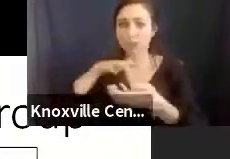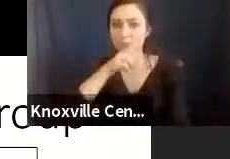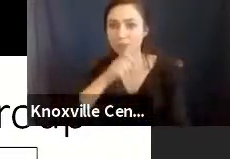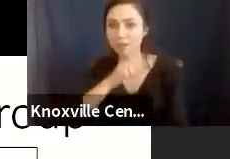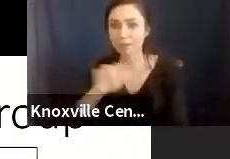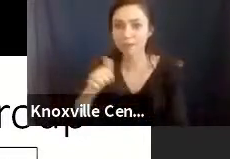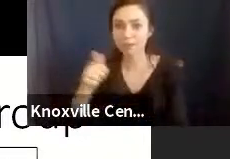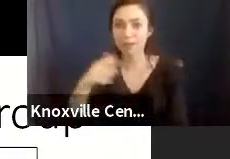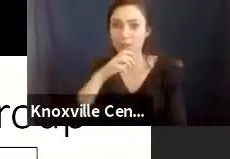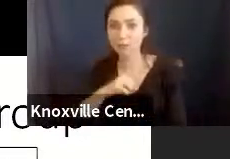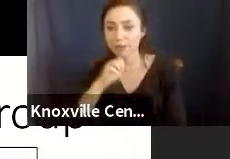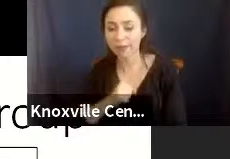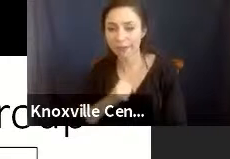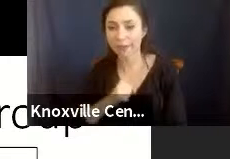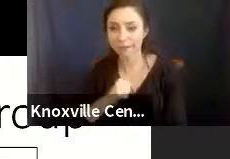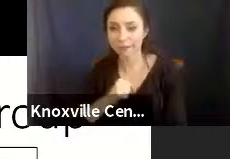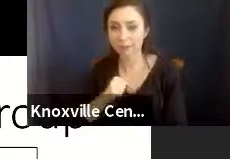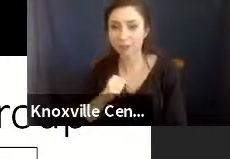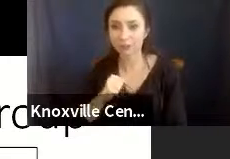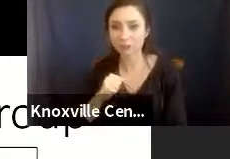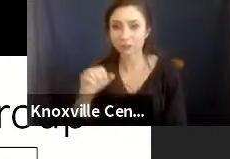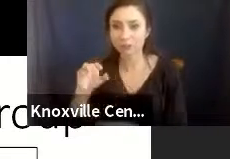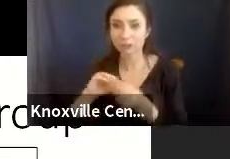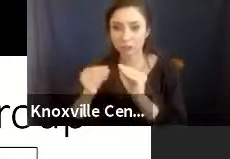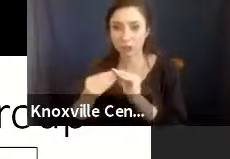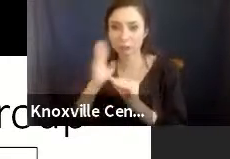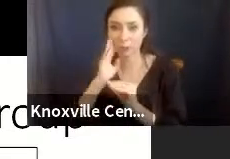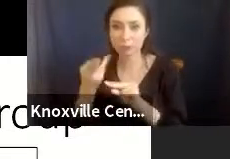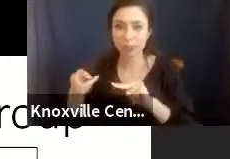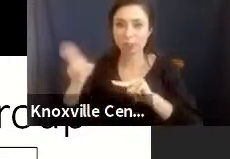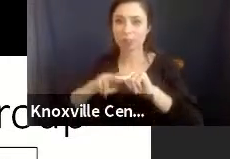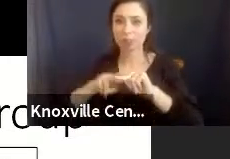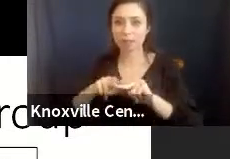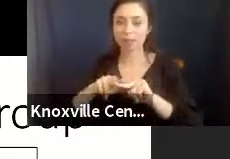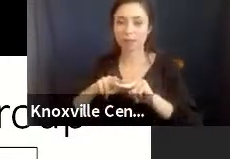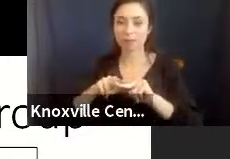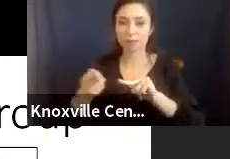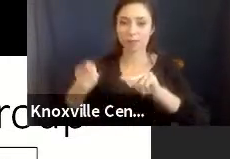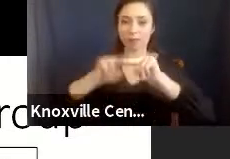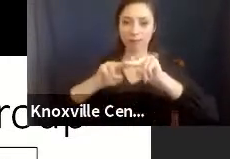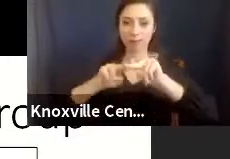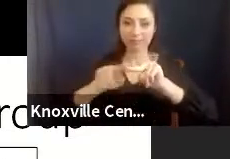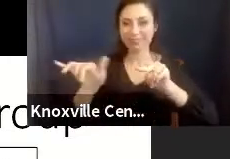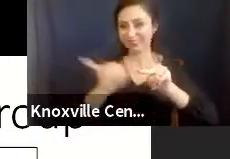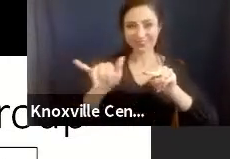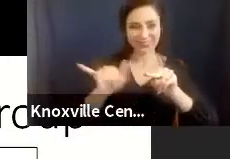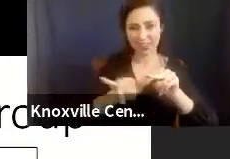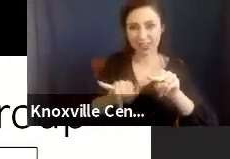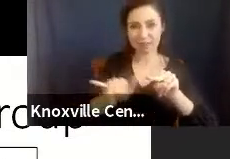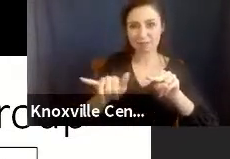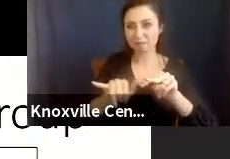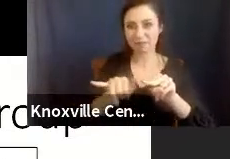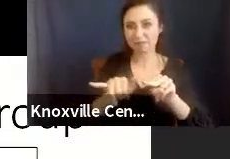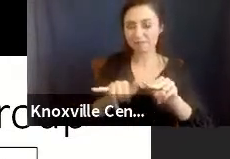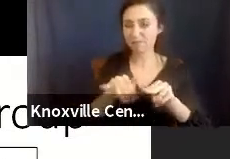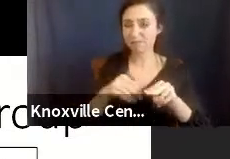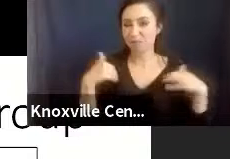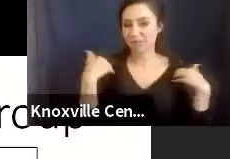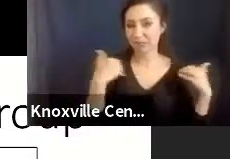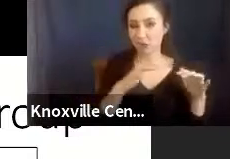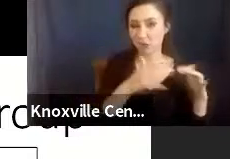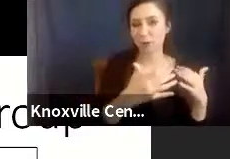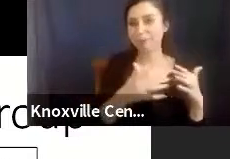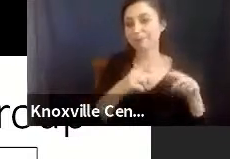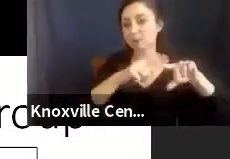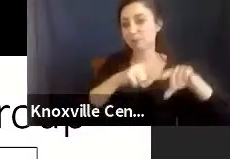age demographics to be pulled up gradually by that same line. It really depends on who associates with who